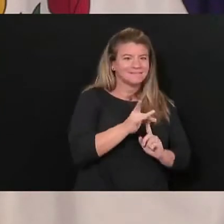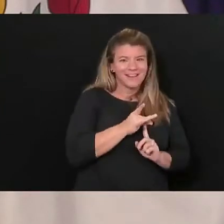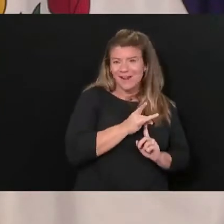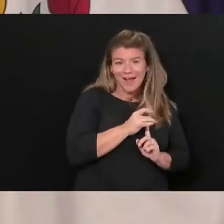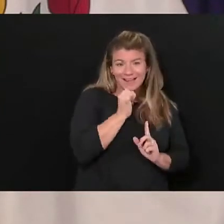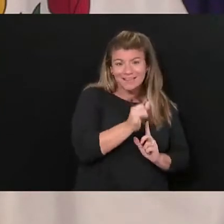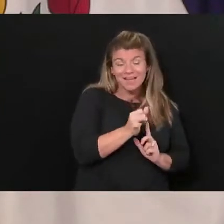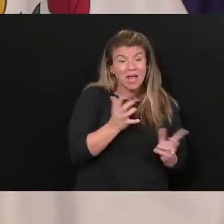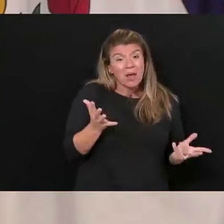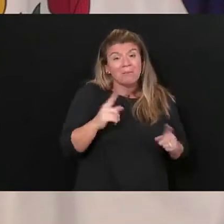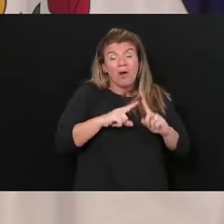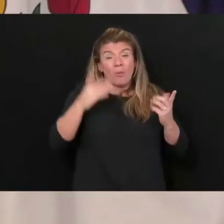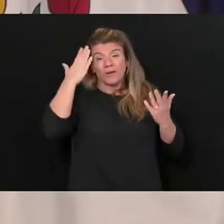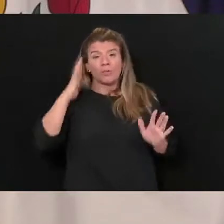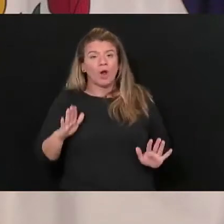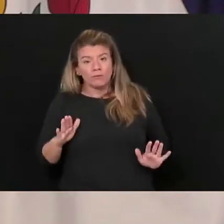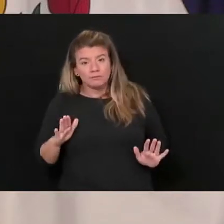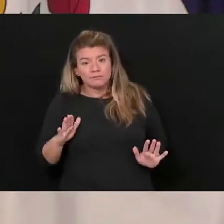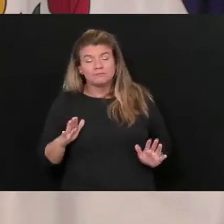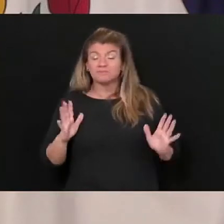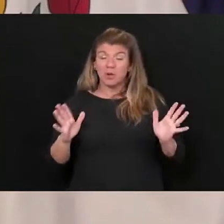so, but irregardless,